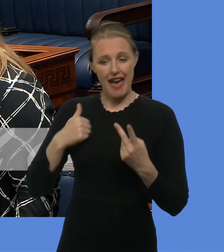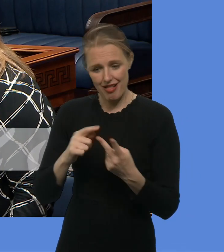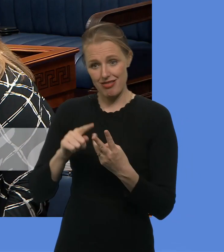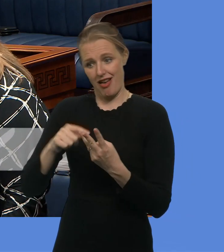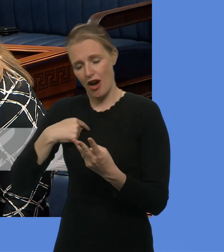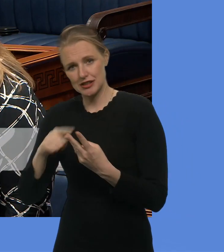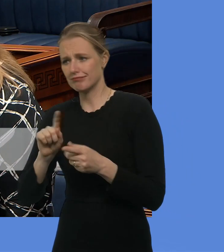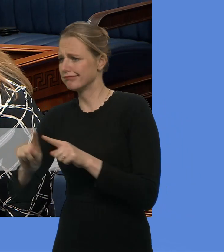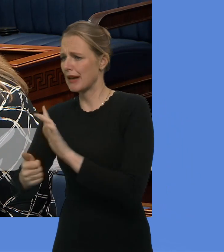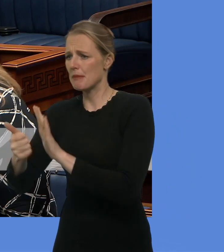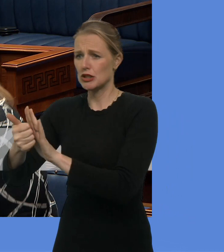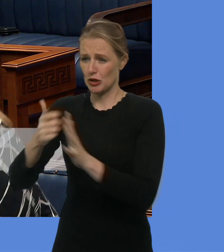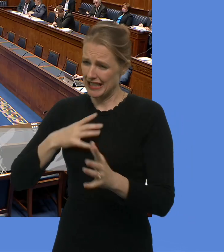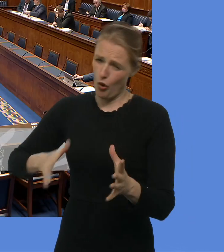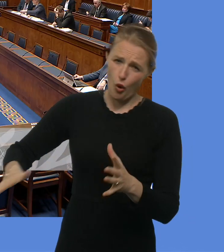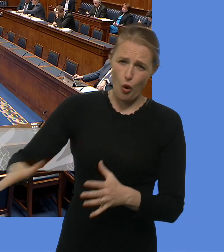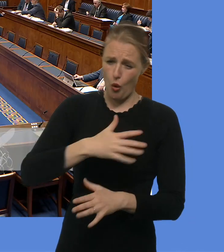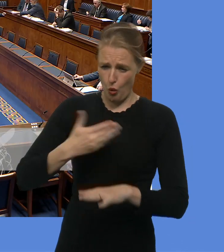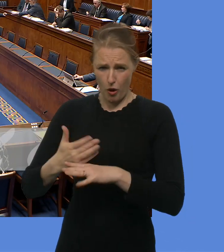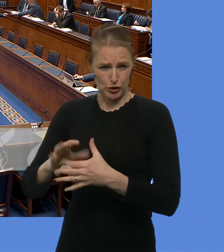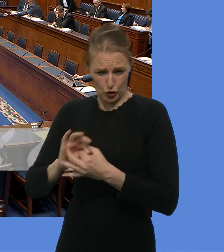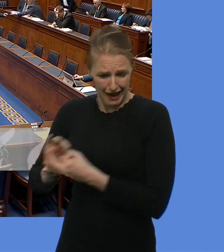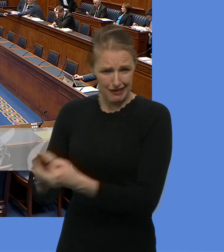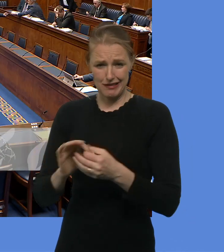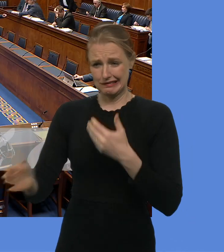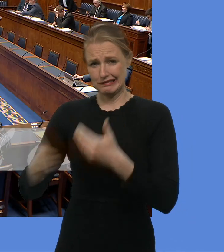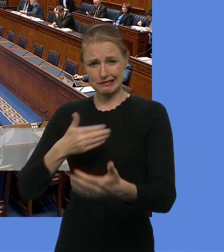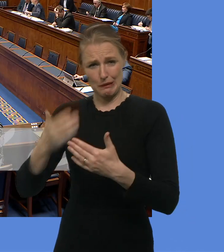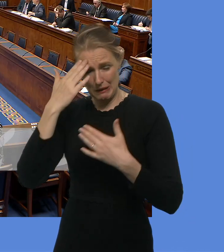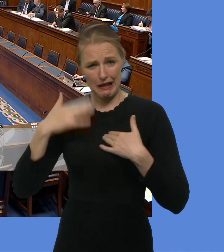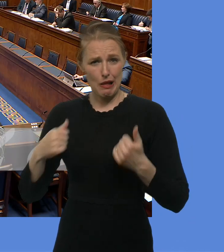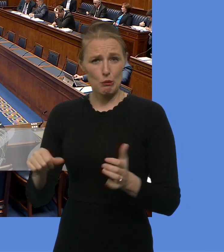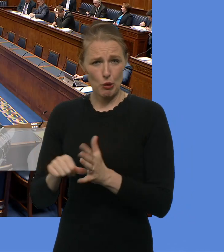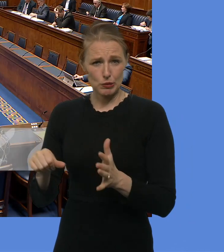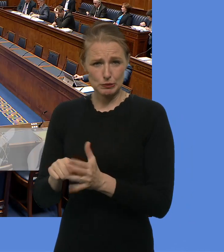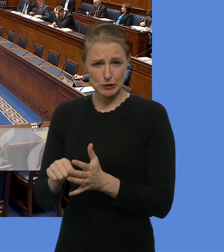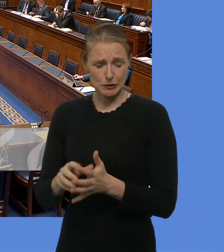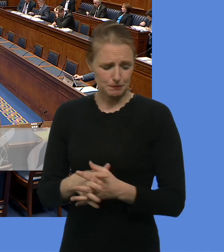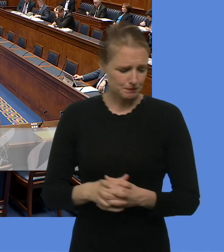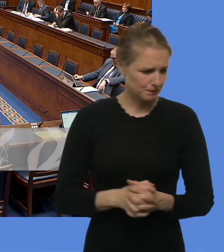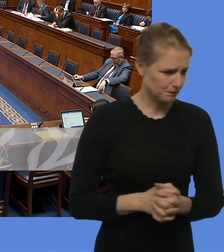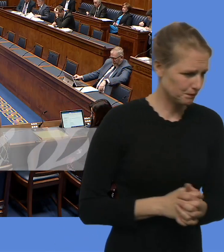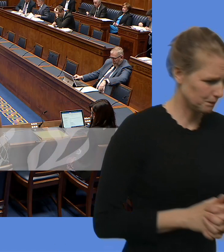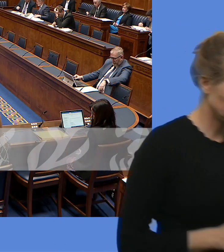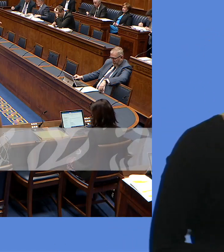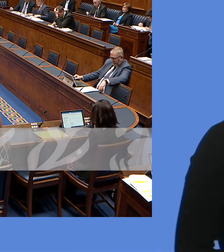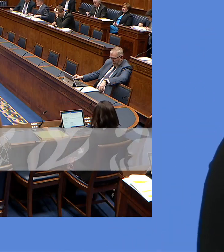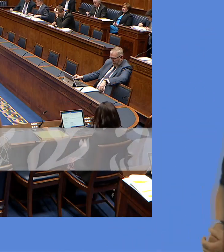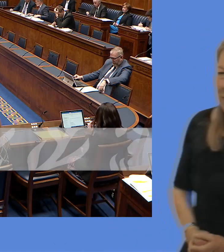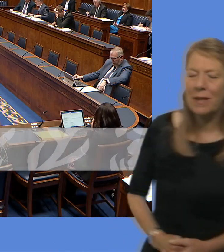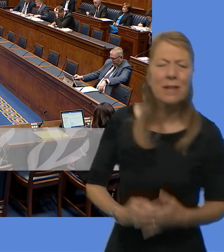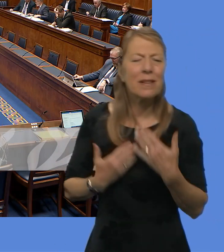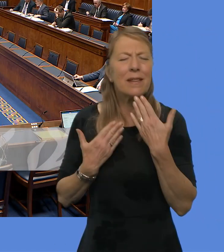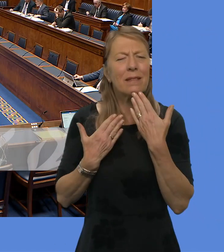need to make a contribution towards addressing. Mark Durkin. Thank you, Mr Speaker. I'd like to ask the Minister that when people are being